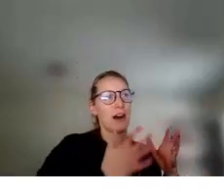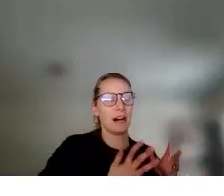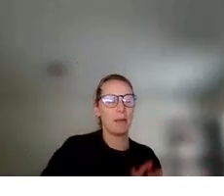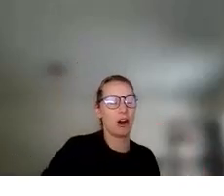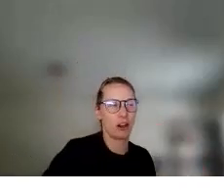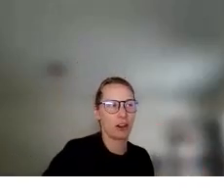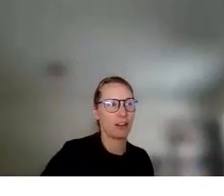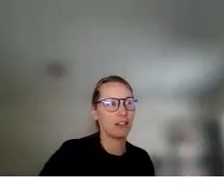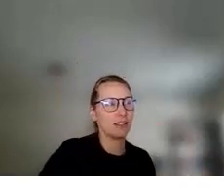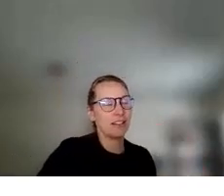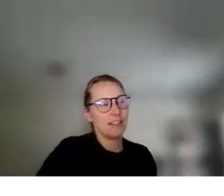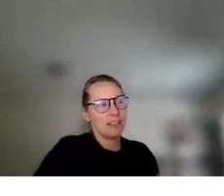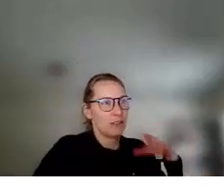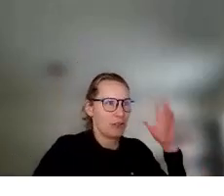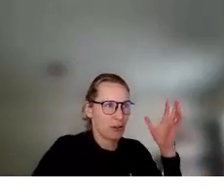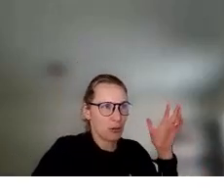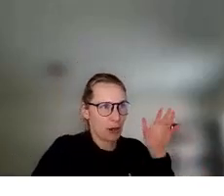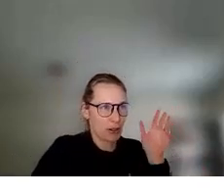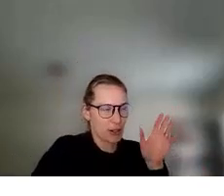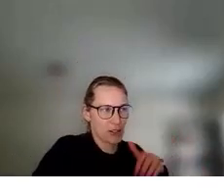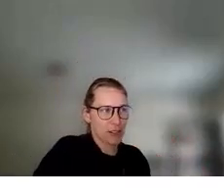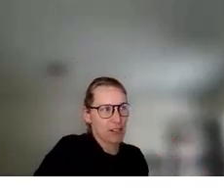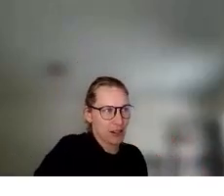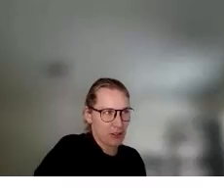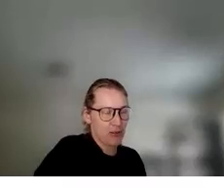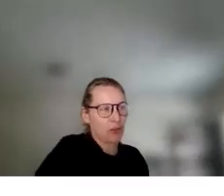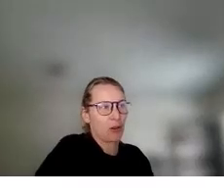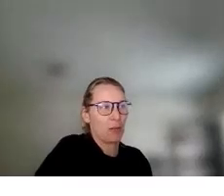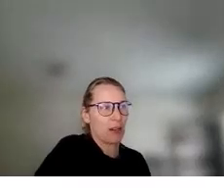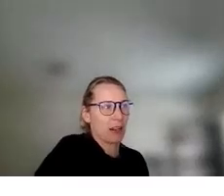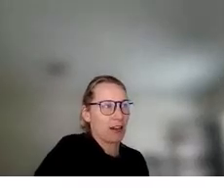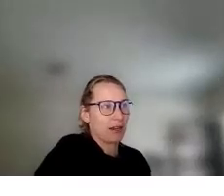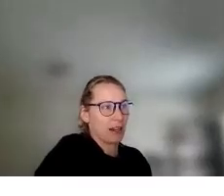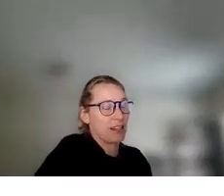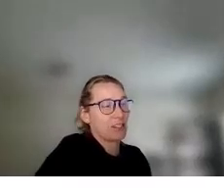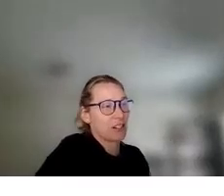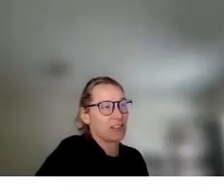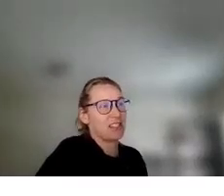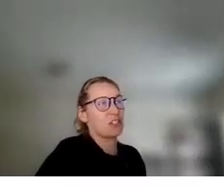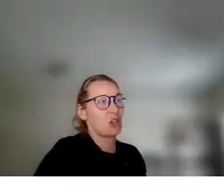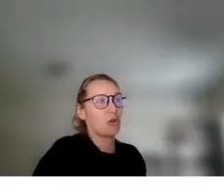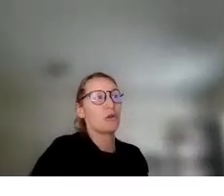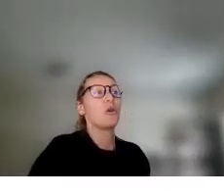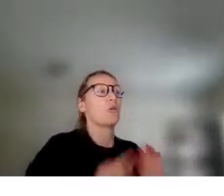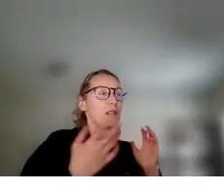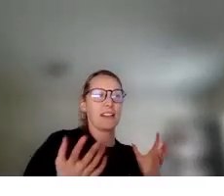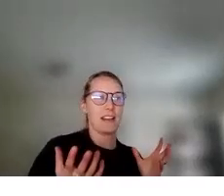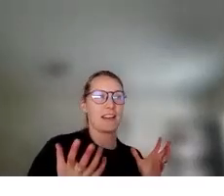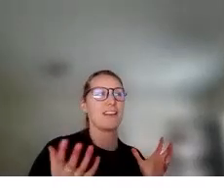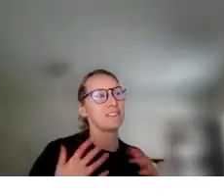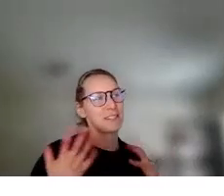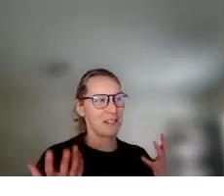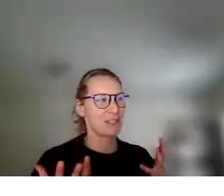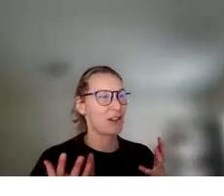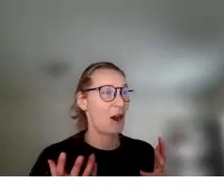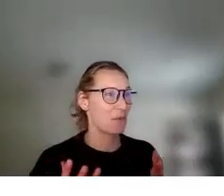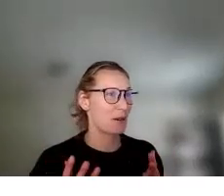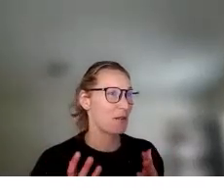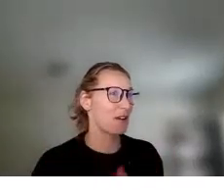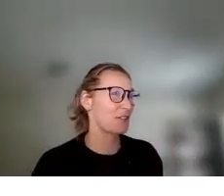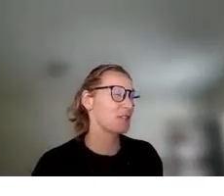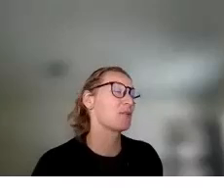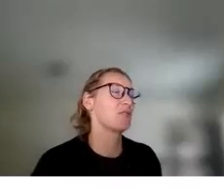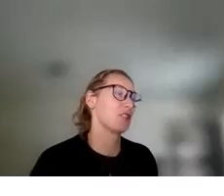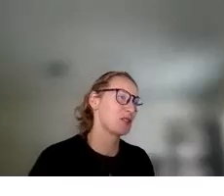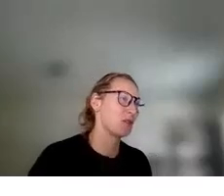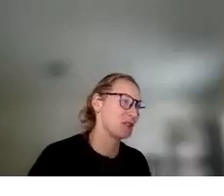allowed. Our federal partners, the Centers for Medicare and Medicaid Services, don't really like states to